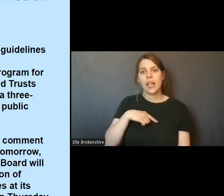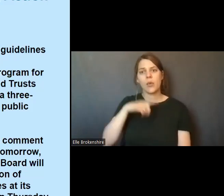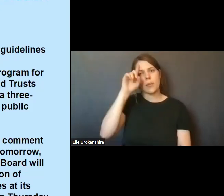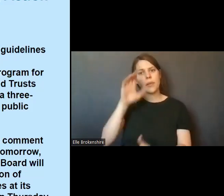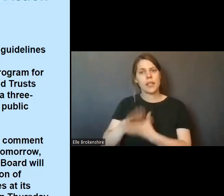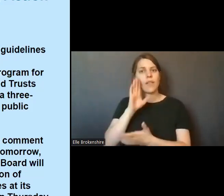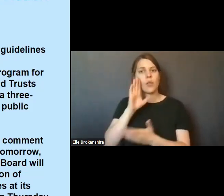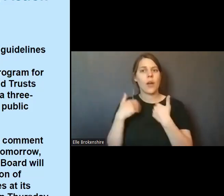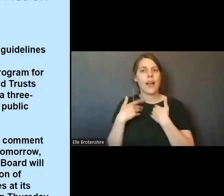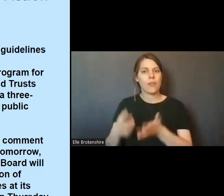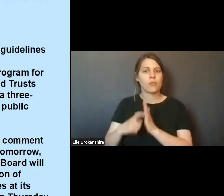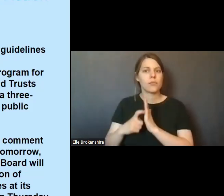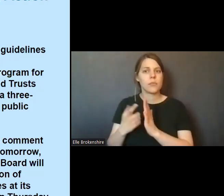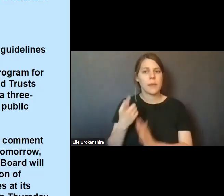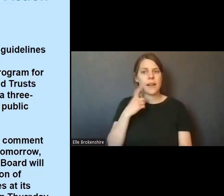demand for it.